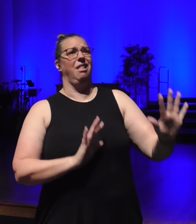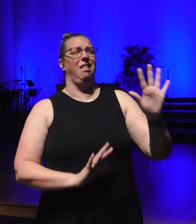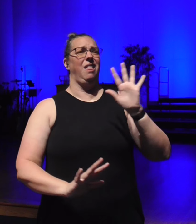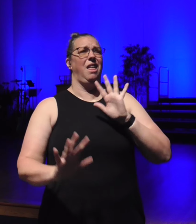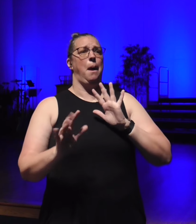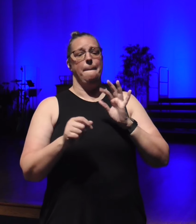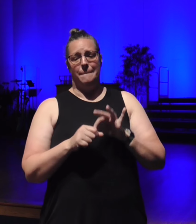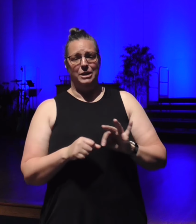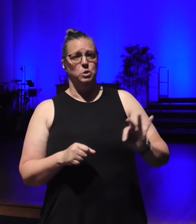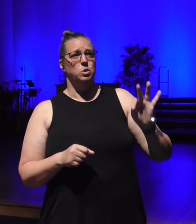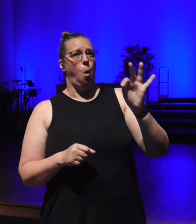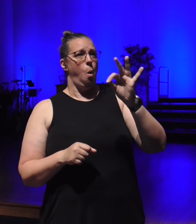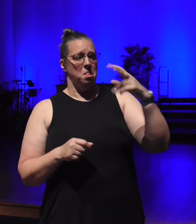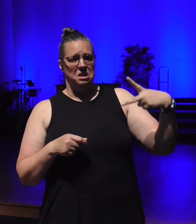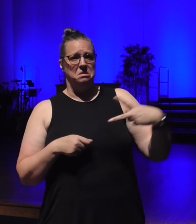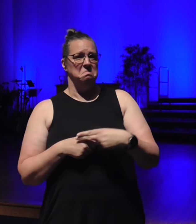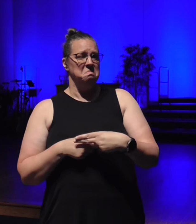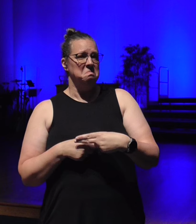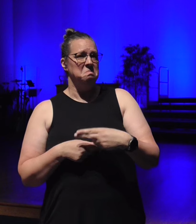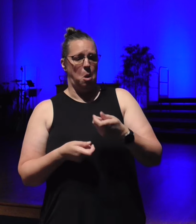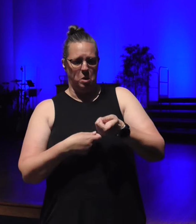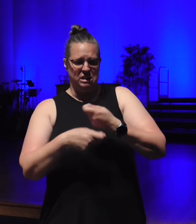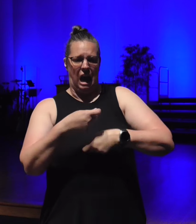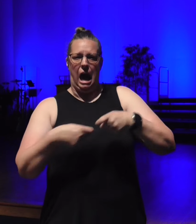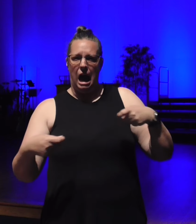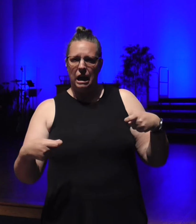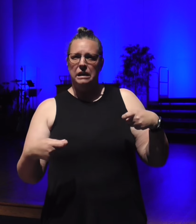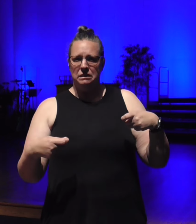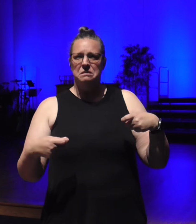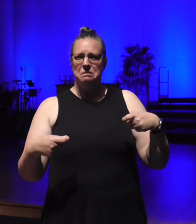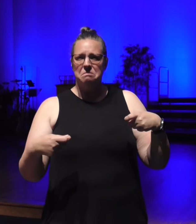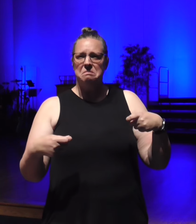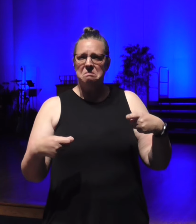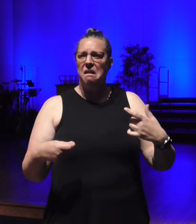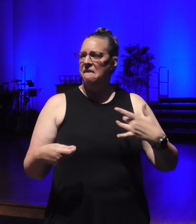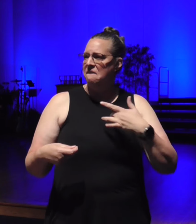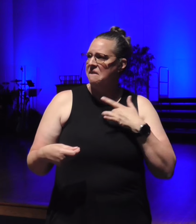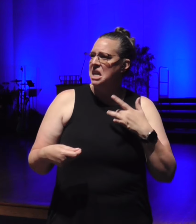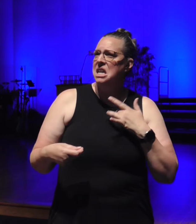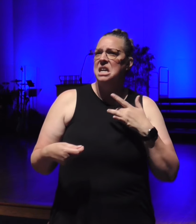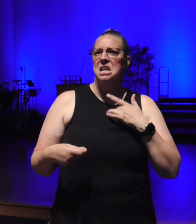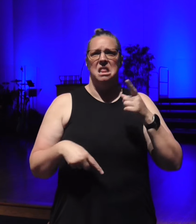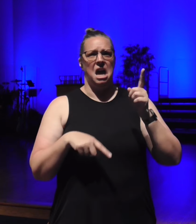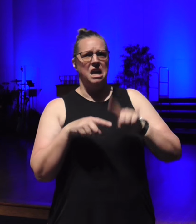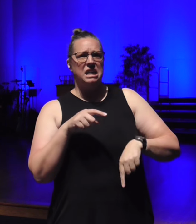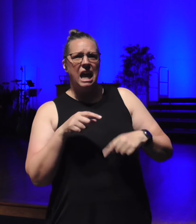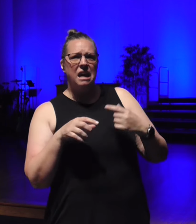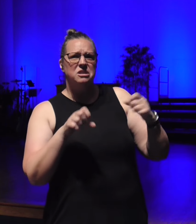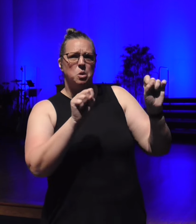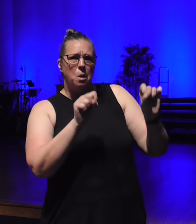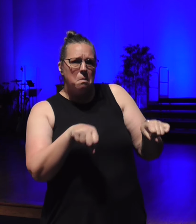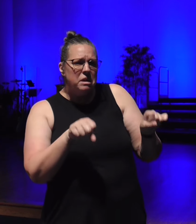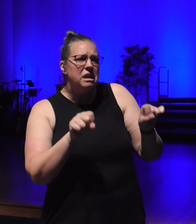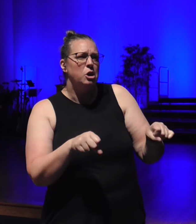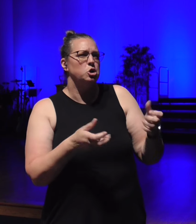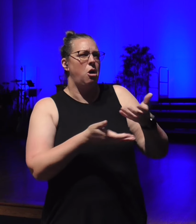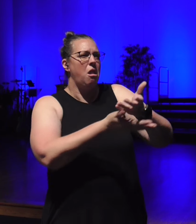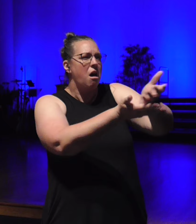cauterized almost, as if my capacity to register, to feel, to integrate the world around me has been